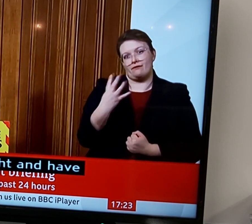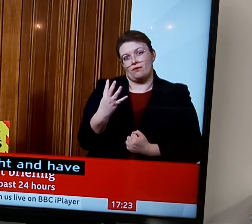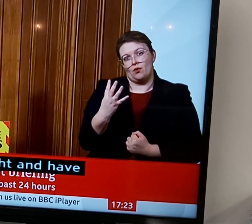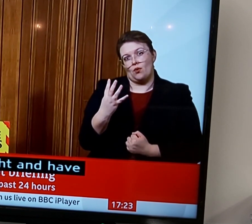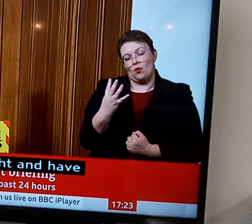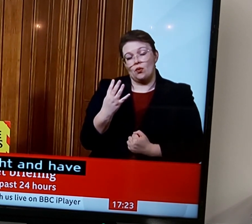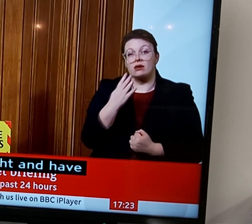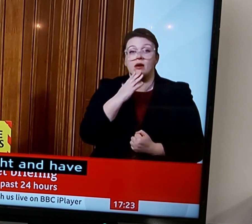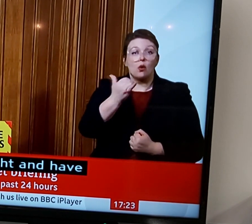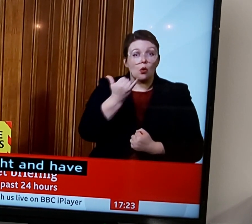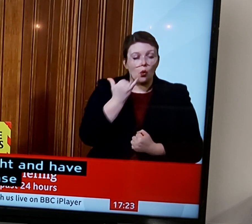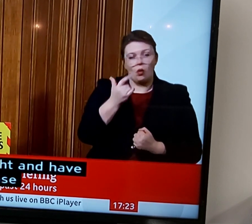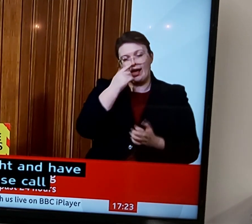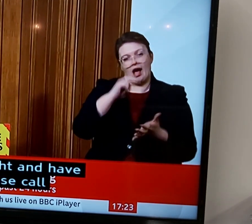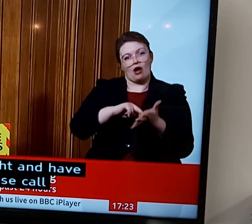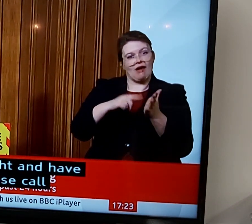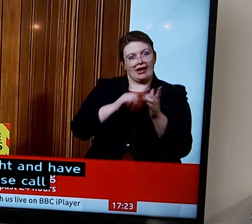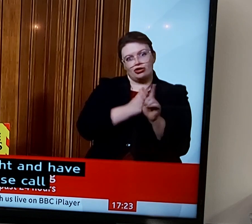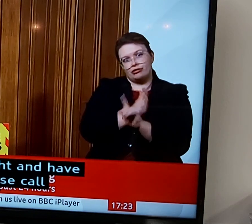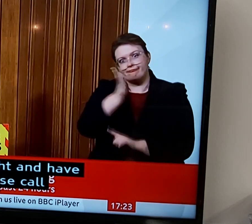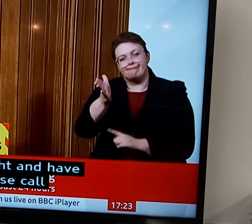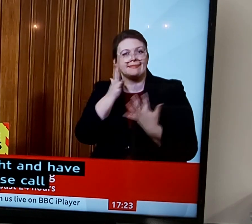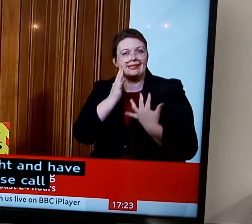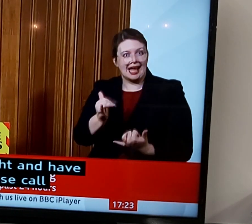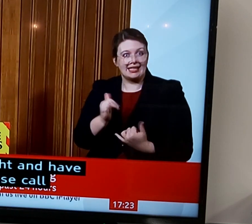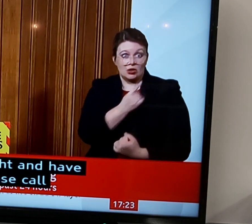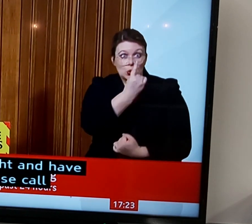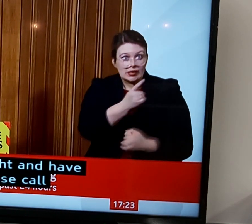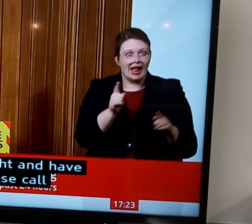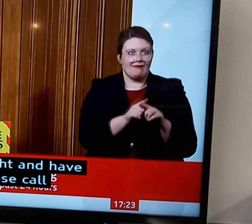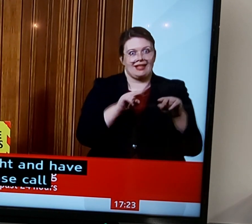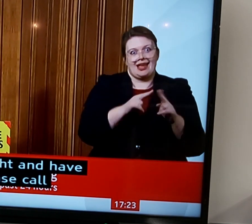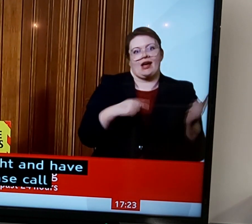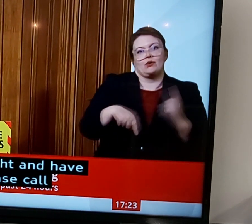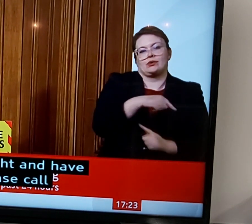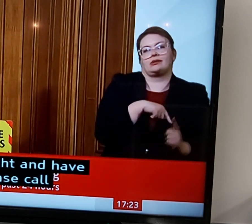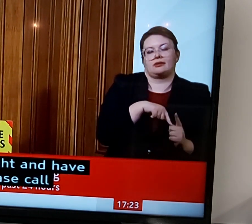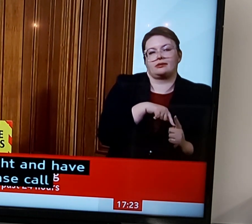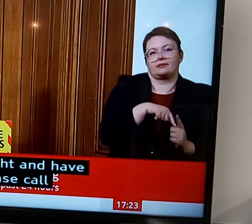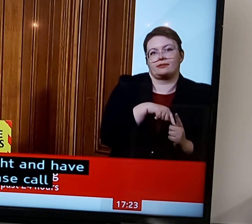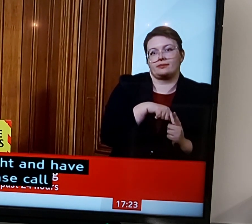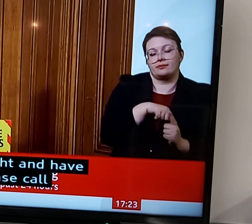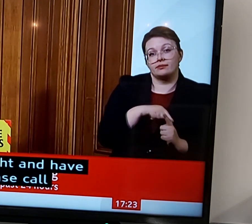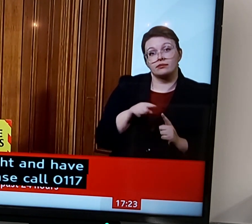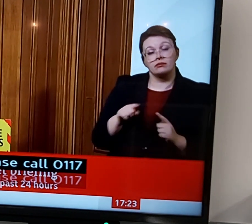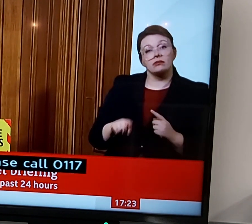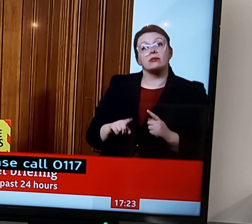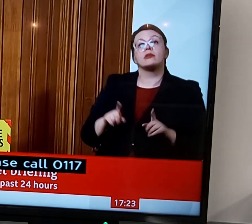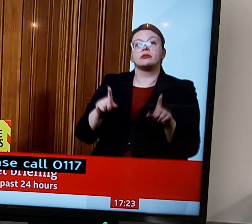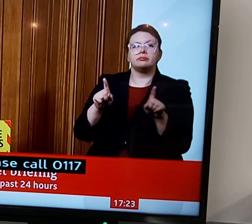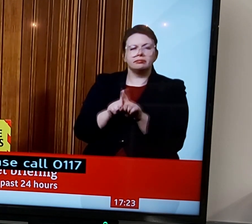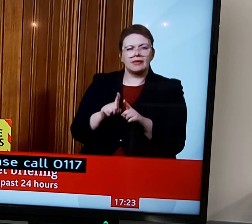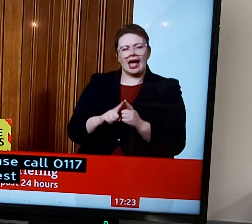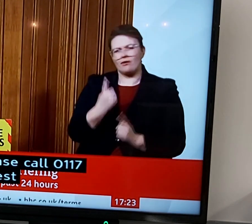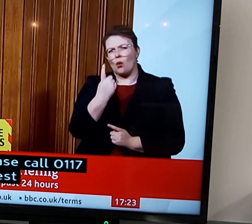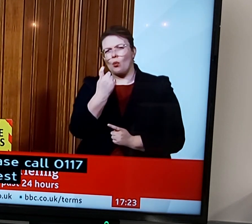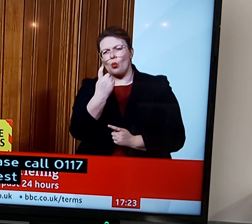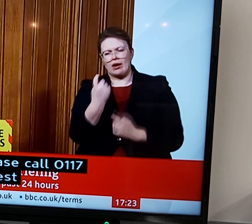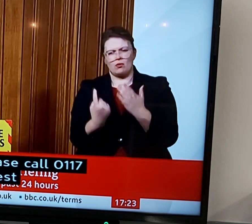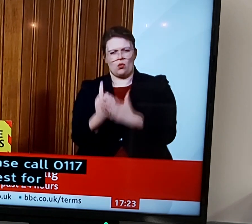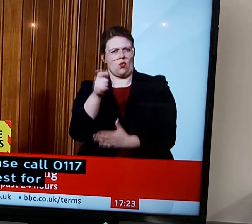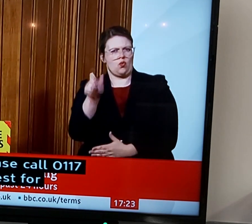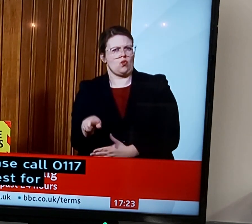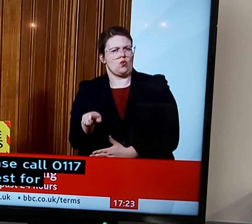3174 to arrange a test for you and your household contacts. There was a third unlinked case.